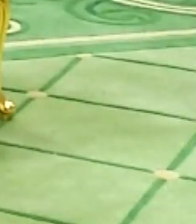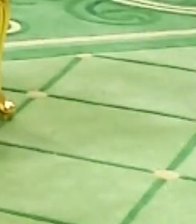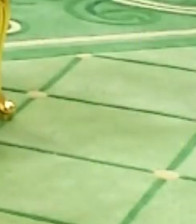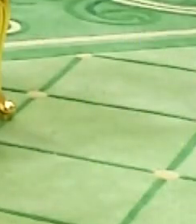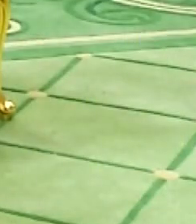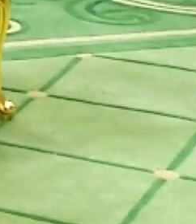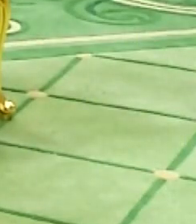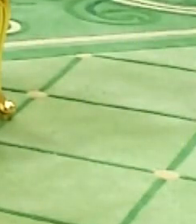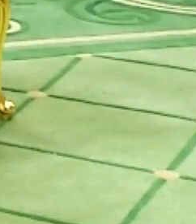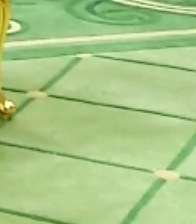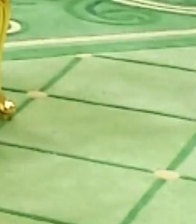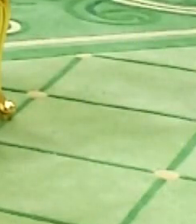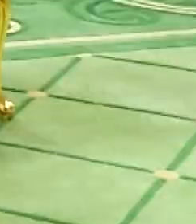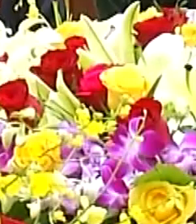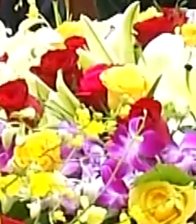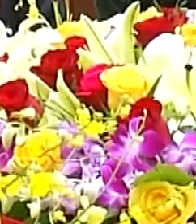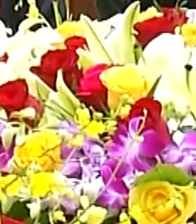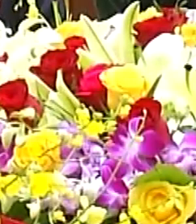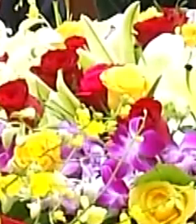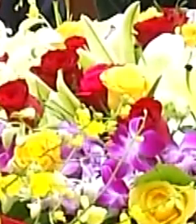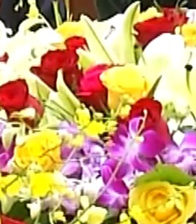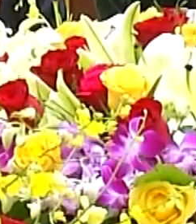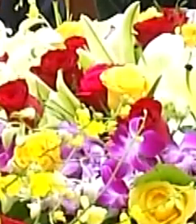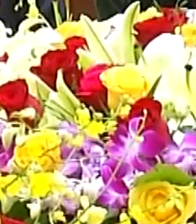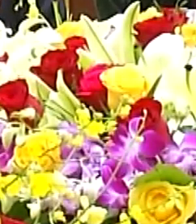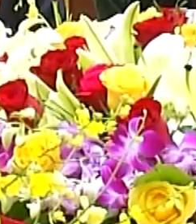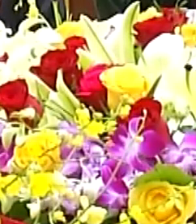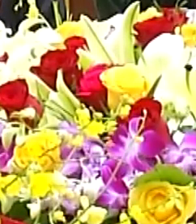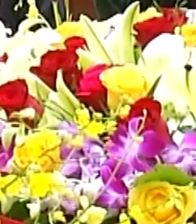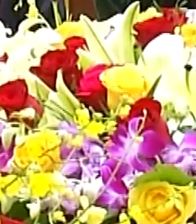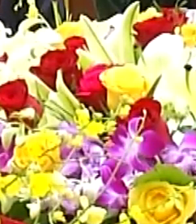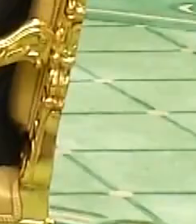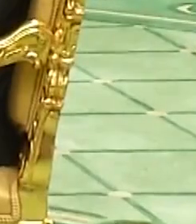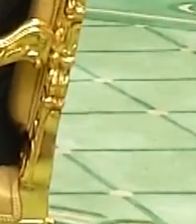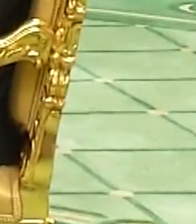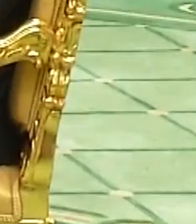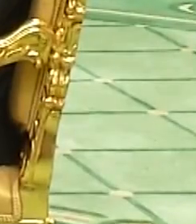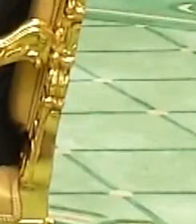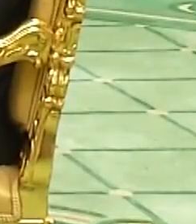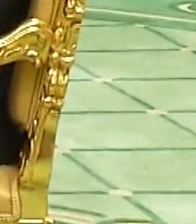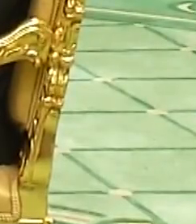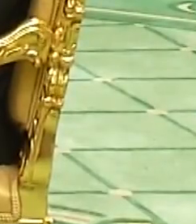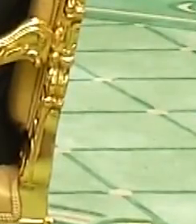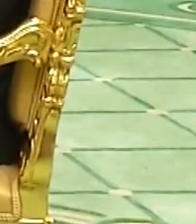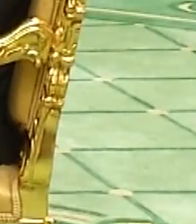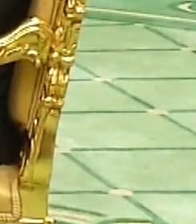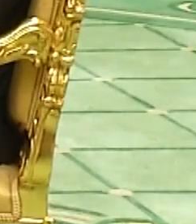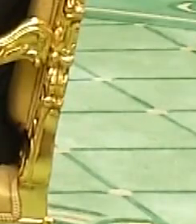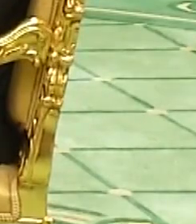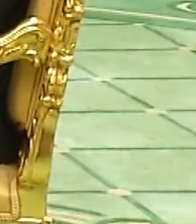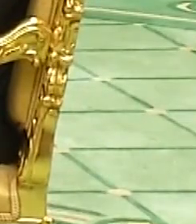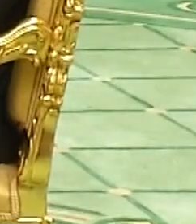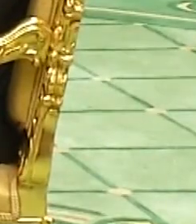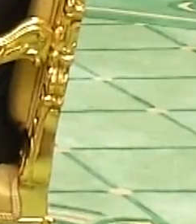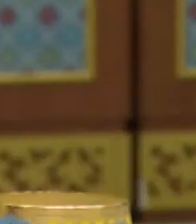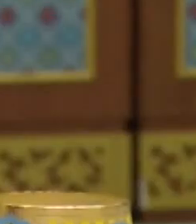Community Vision 2045. I truly admire Your Majesty's wisdom and experience as the most senior